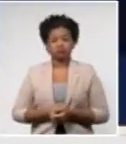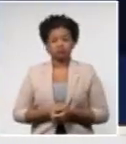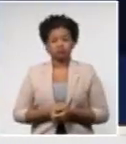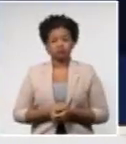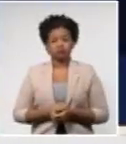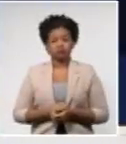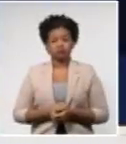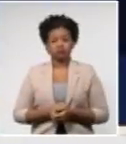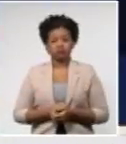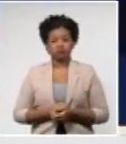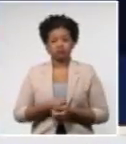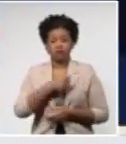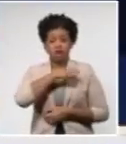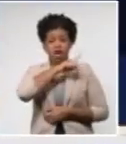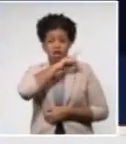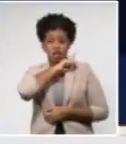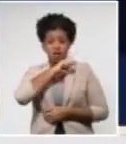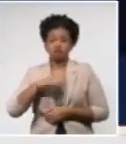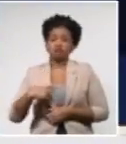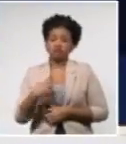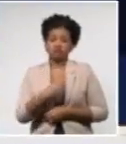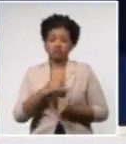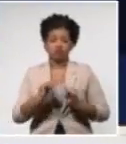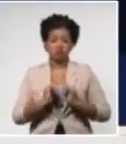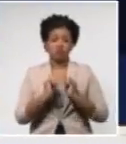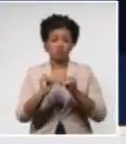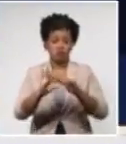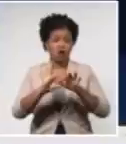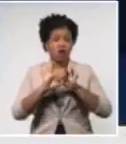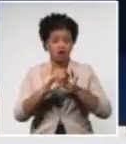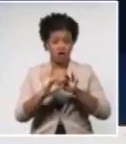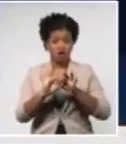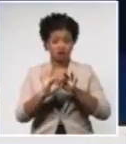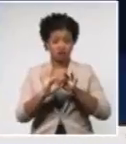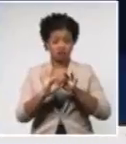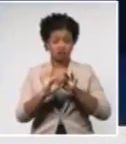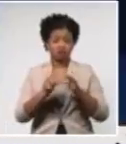been reporting in serious condition, and